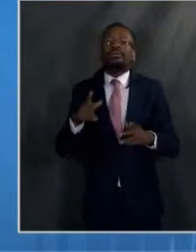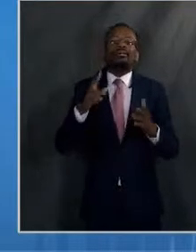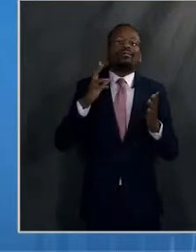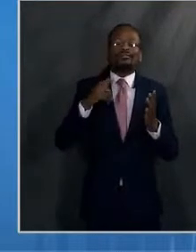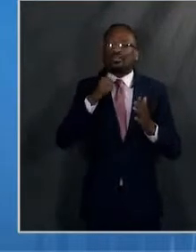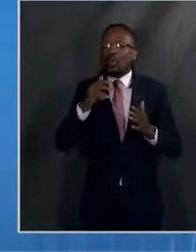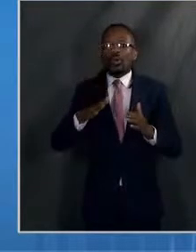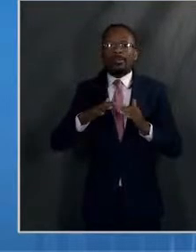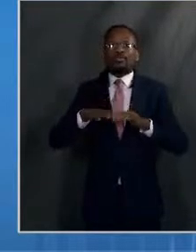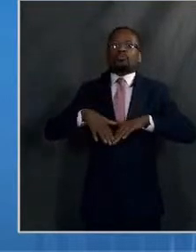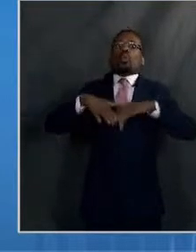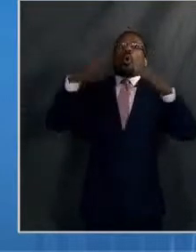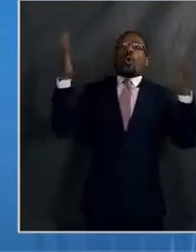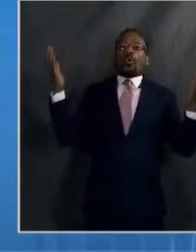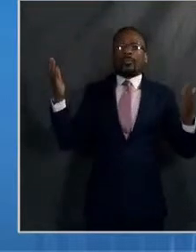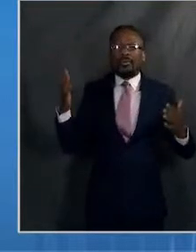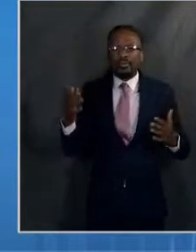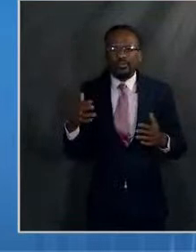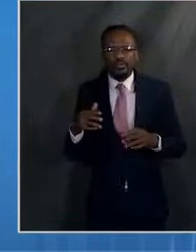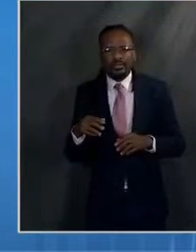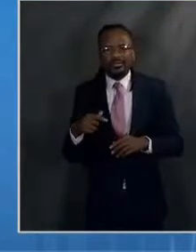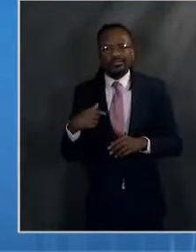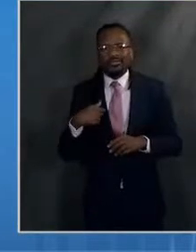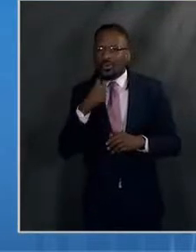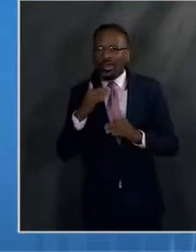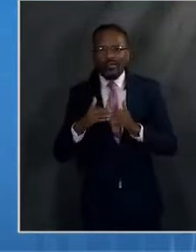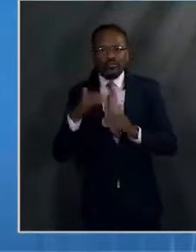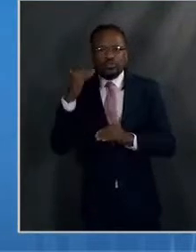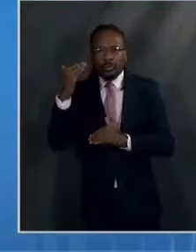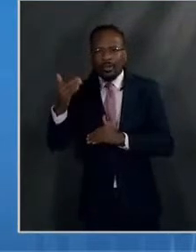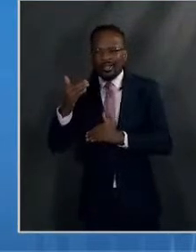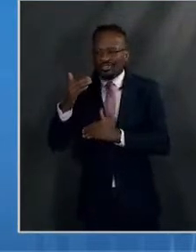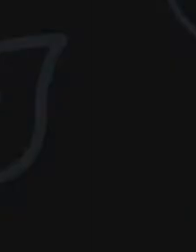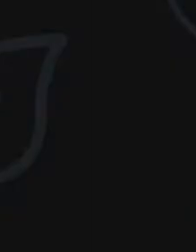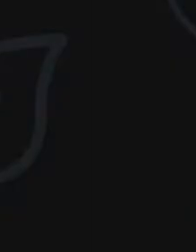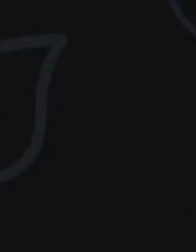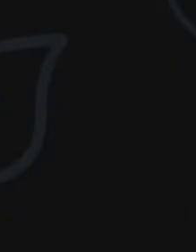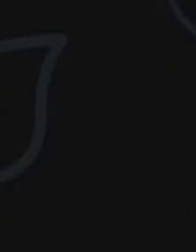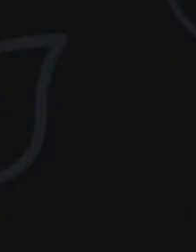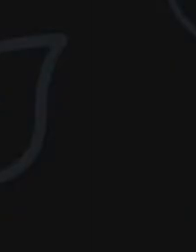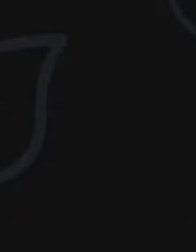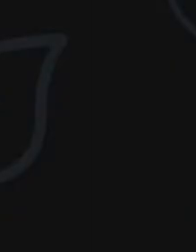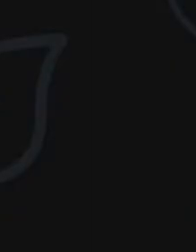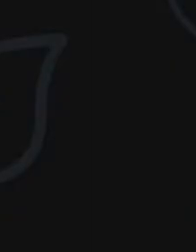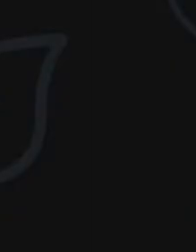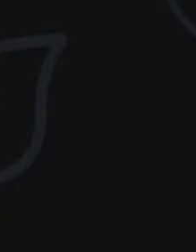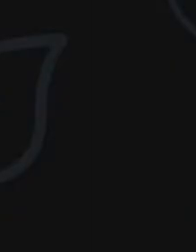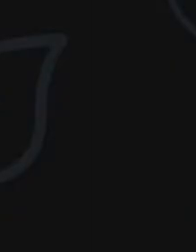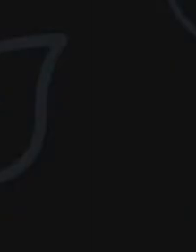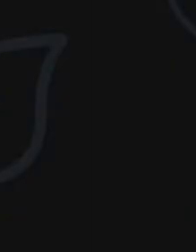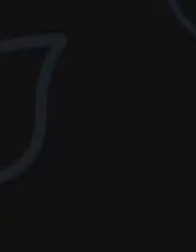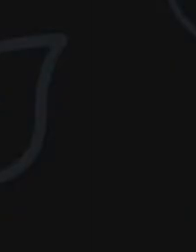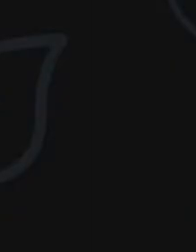open so that they also have queues of people. We don't want to have too much supply on the shelf. So